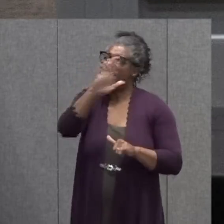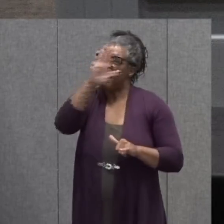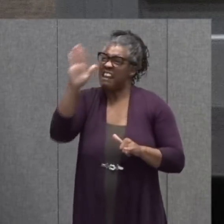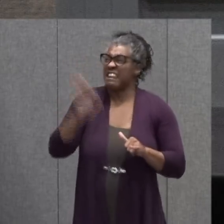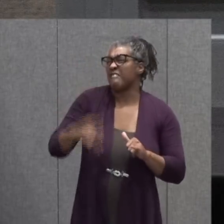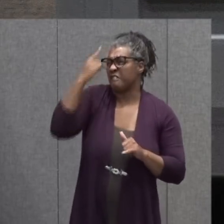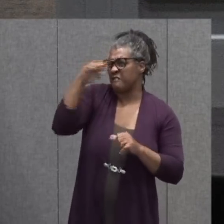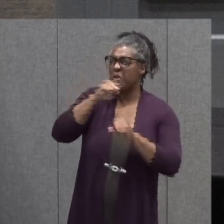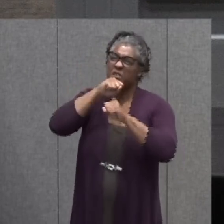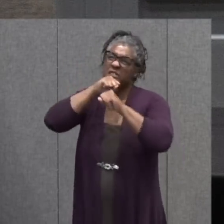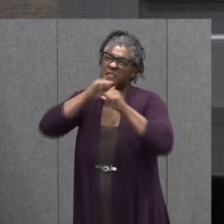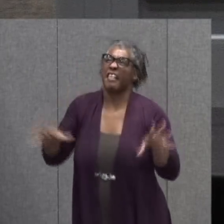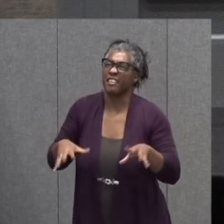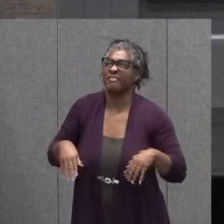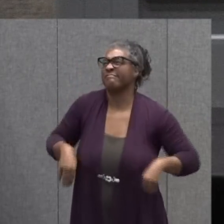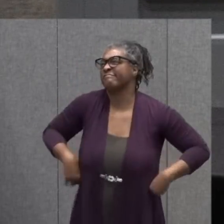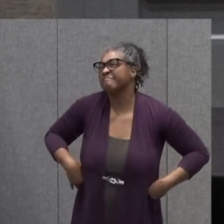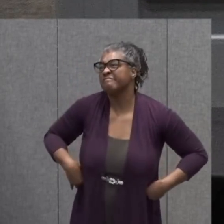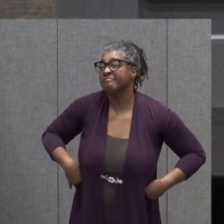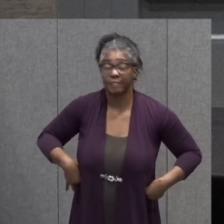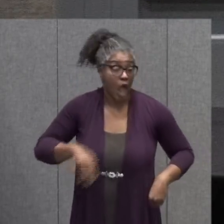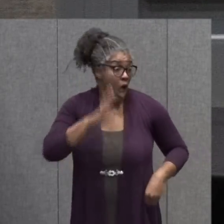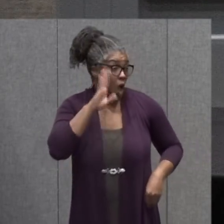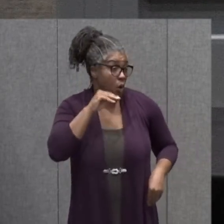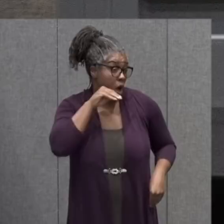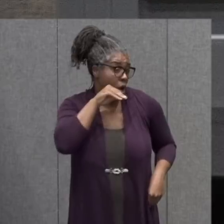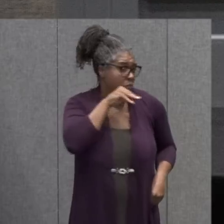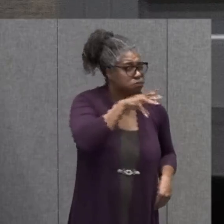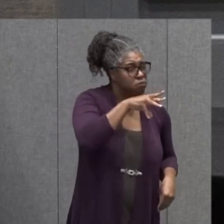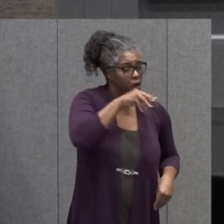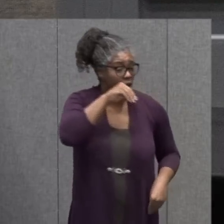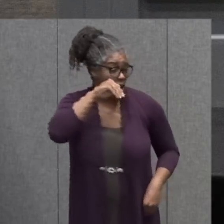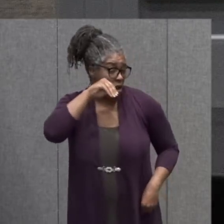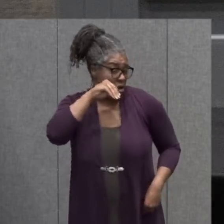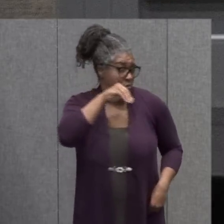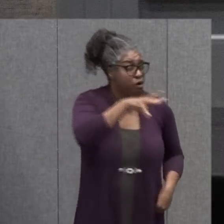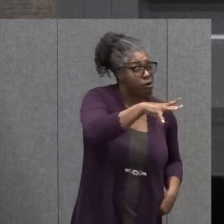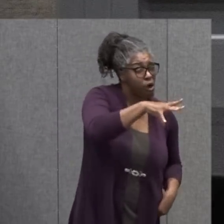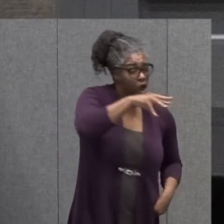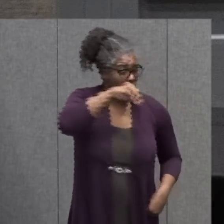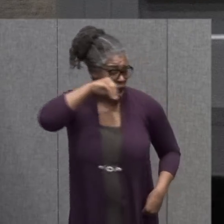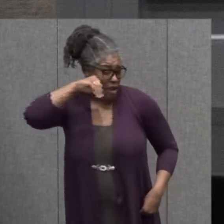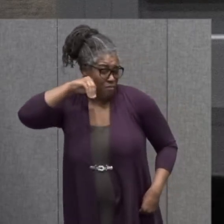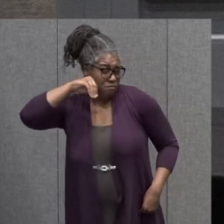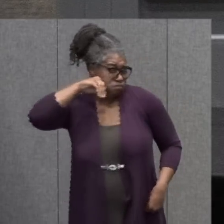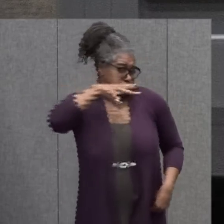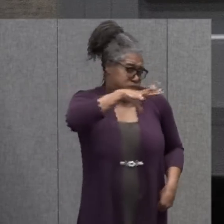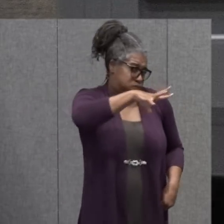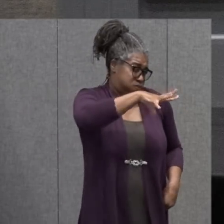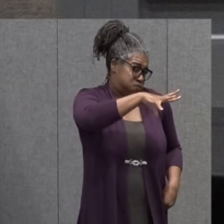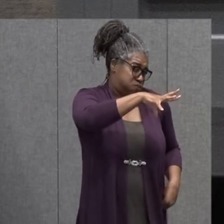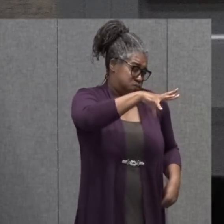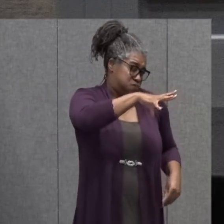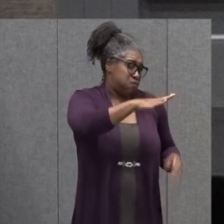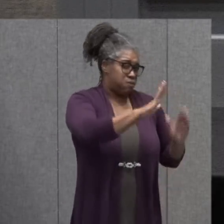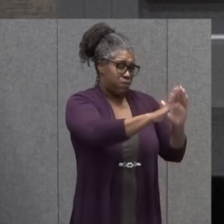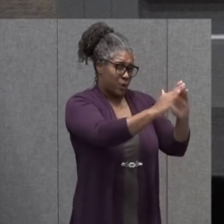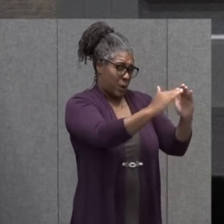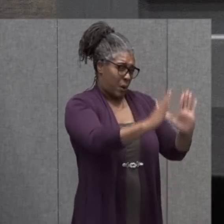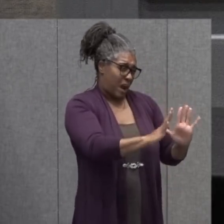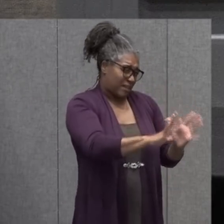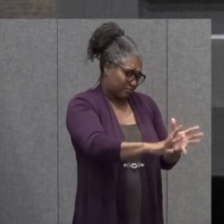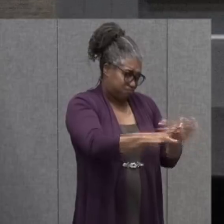pigs. Then I'll huff and I'll puff and I'll blow your house